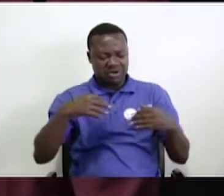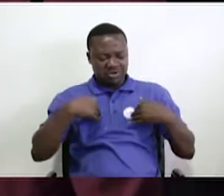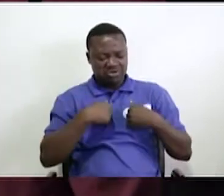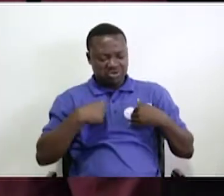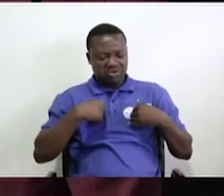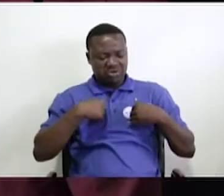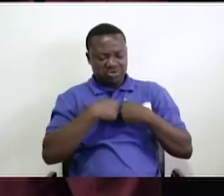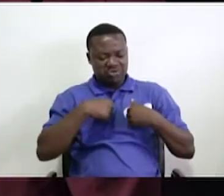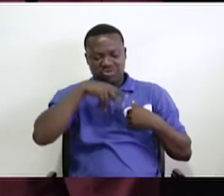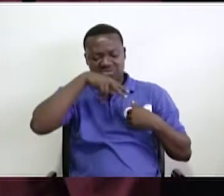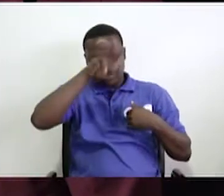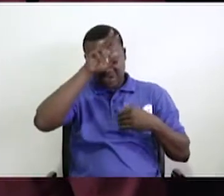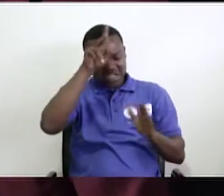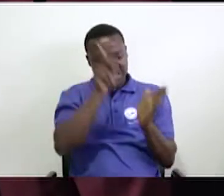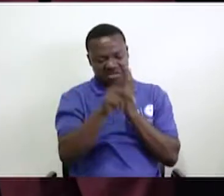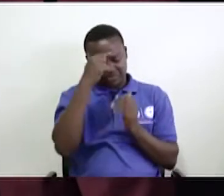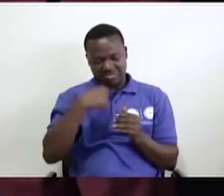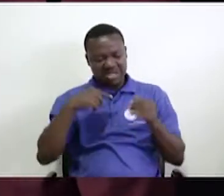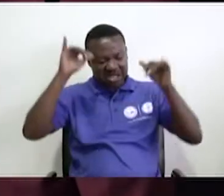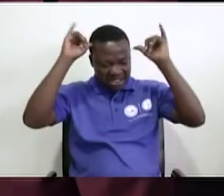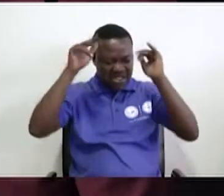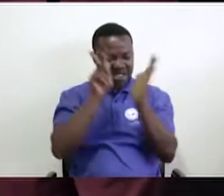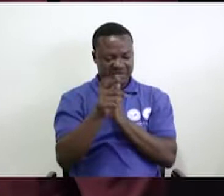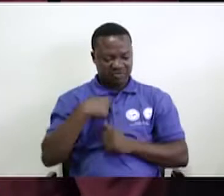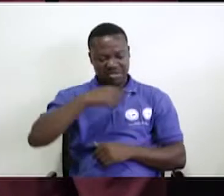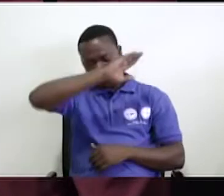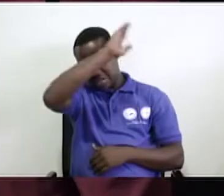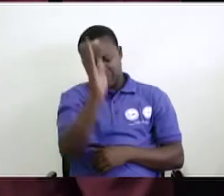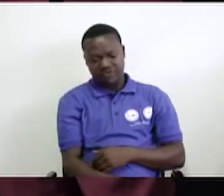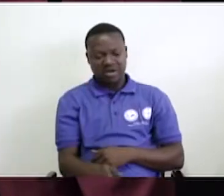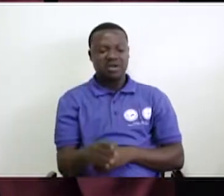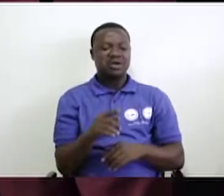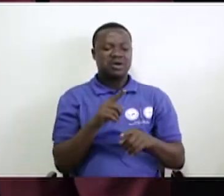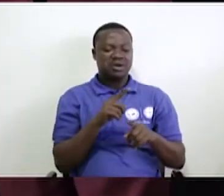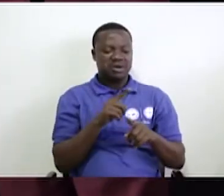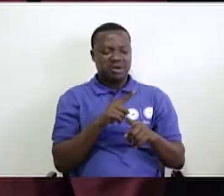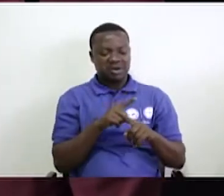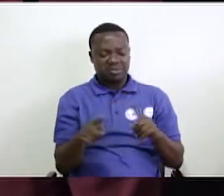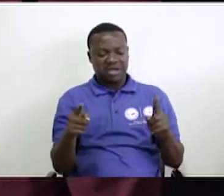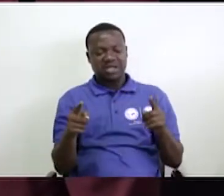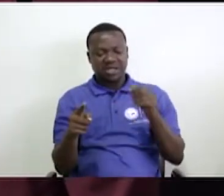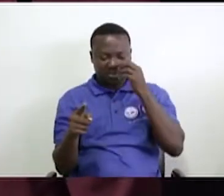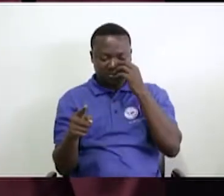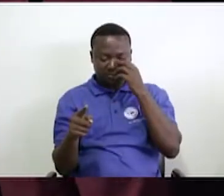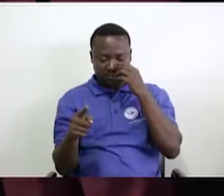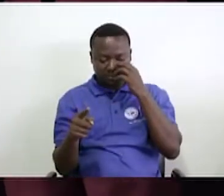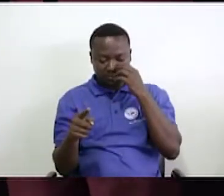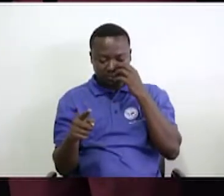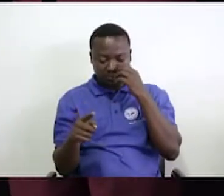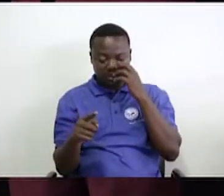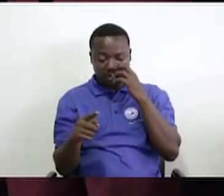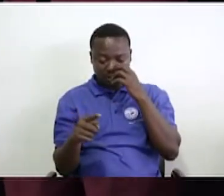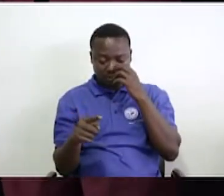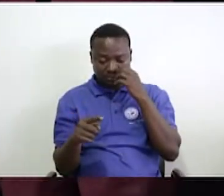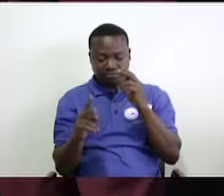the father's. Now, even though everything is his, until the father died, the goat is for the father. So if you want your father to kill you a